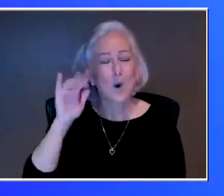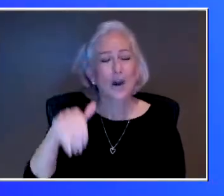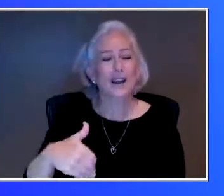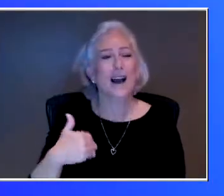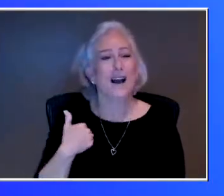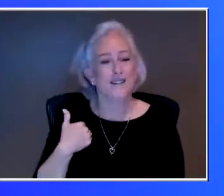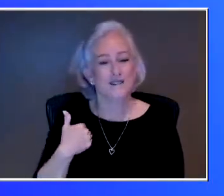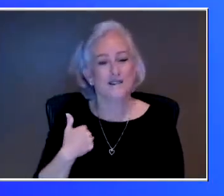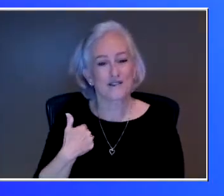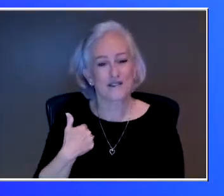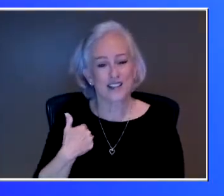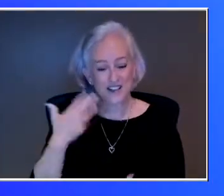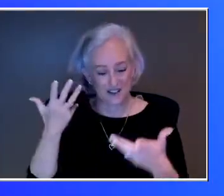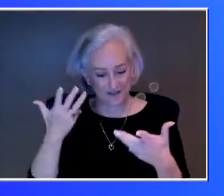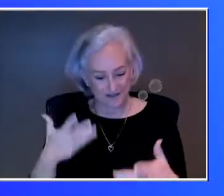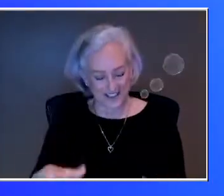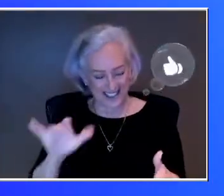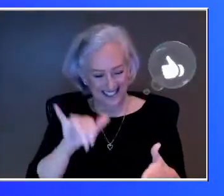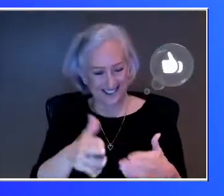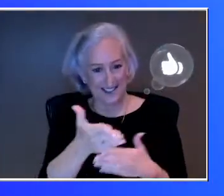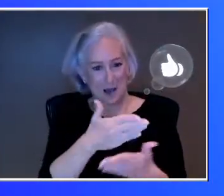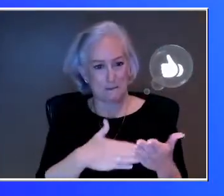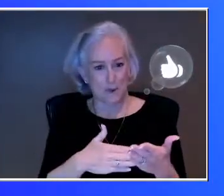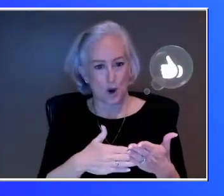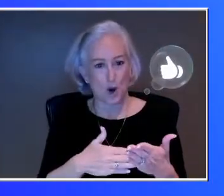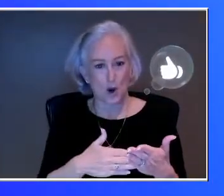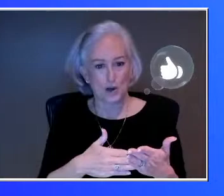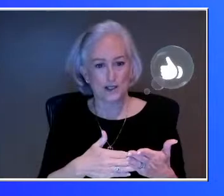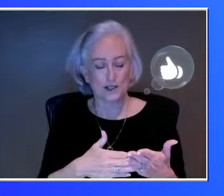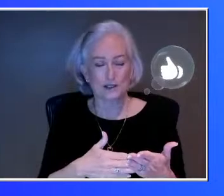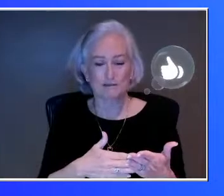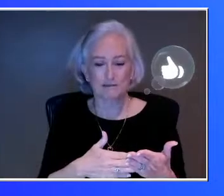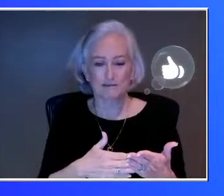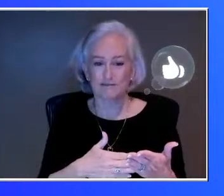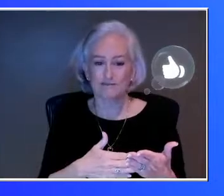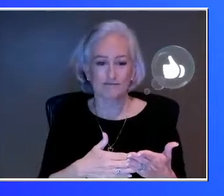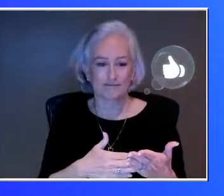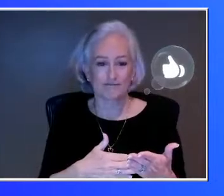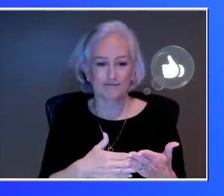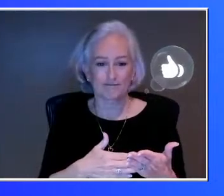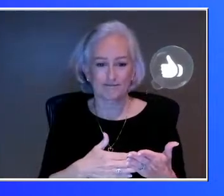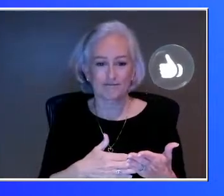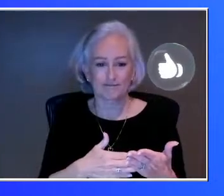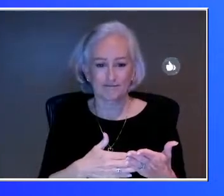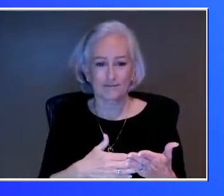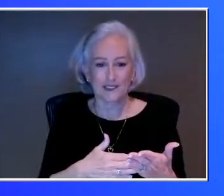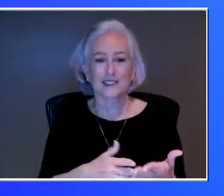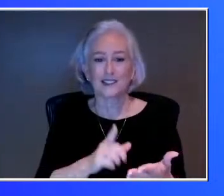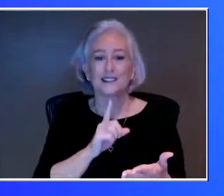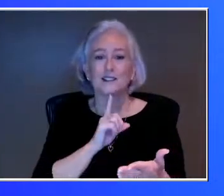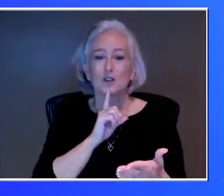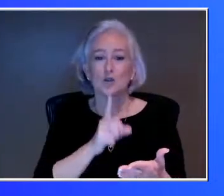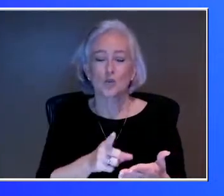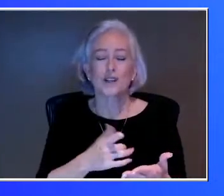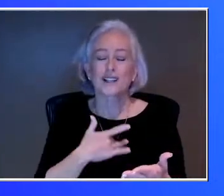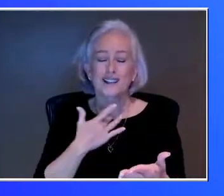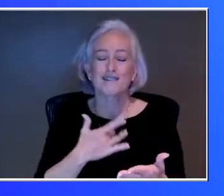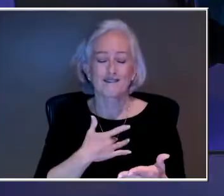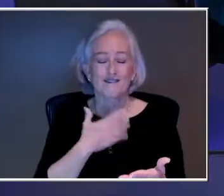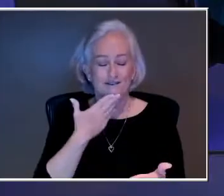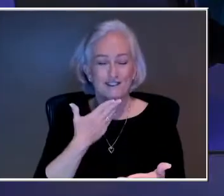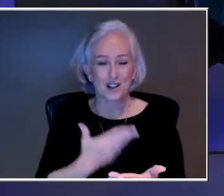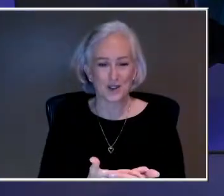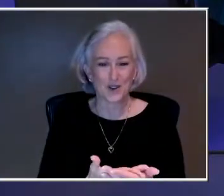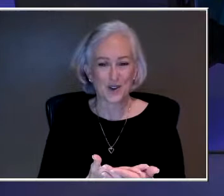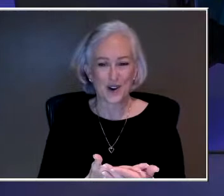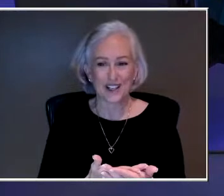over that hump. Was just really felt good. And I'm sure you'd heard